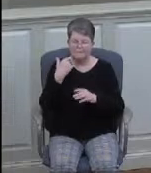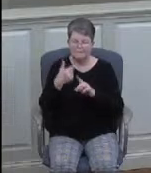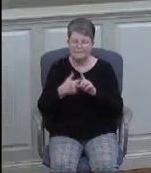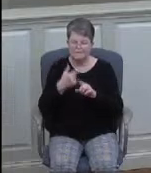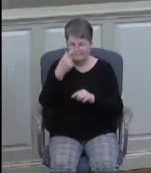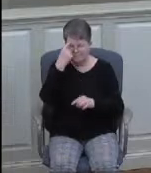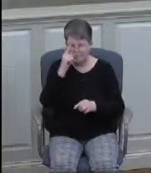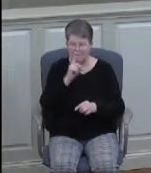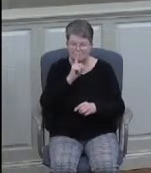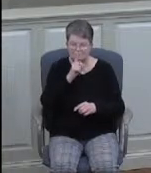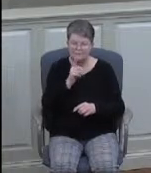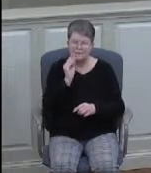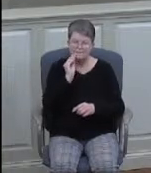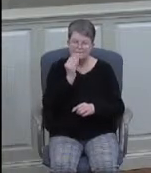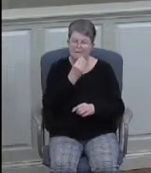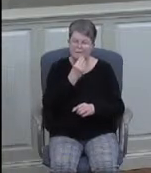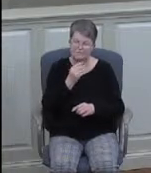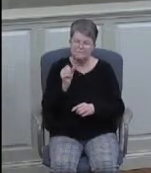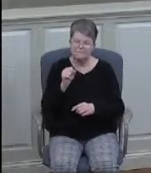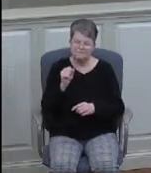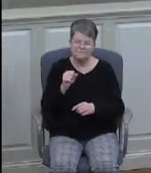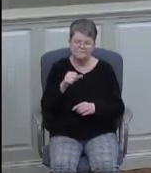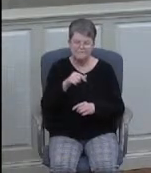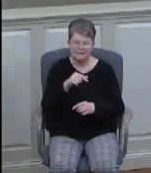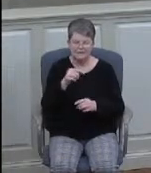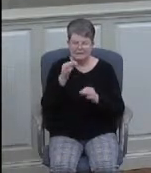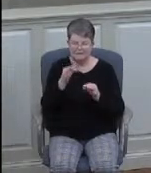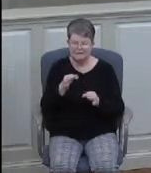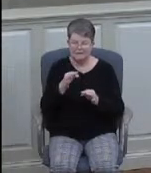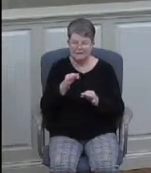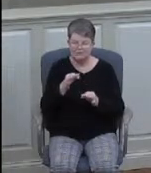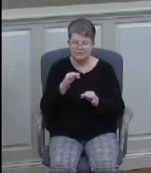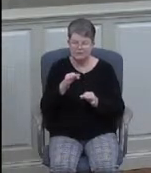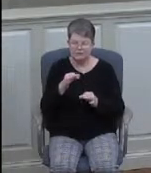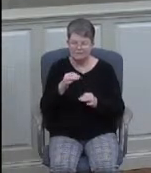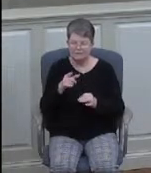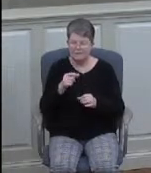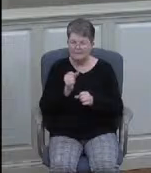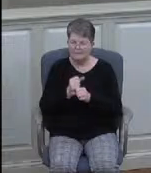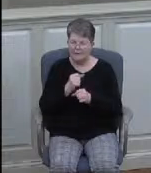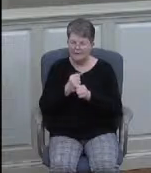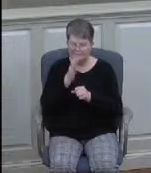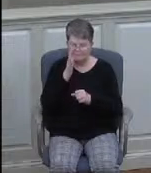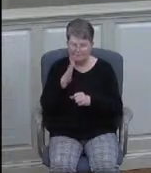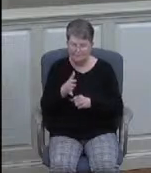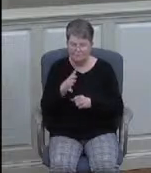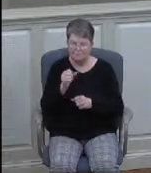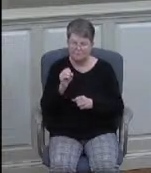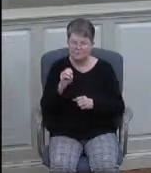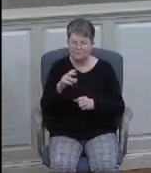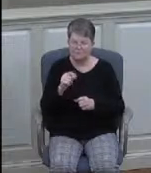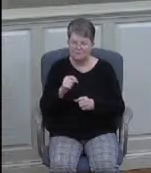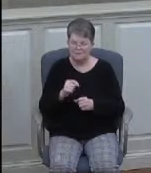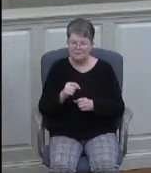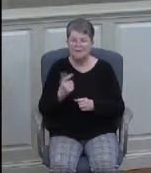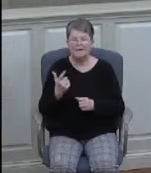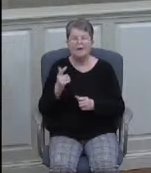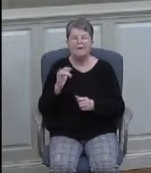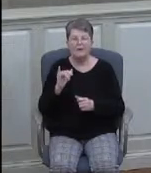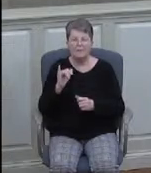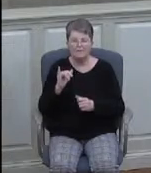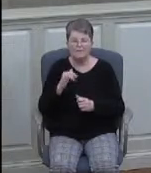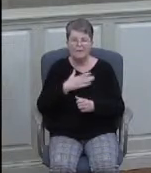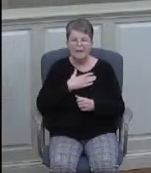flowers. Yeah. So this will be a decision he makes in September of this year, this coming year. Well, I'm glad it's always looked at, or